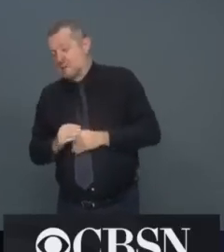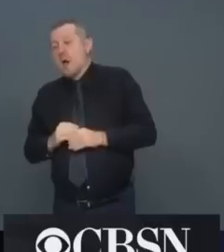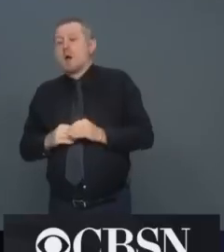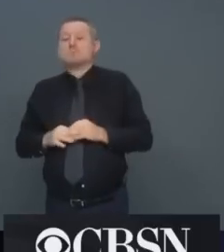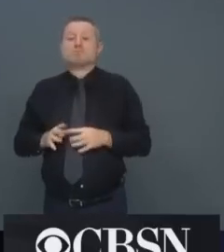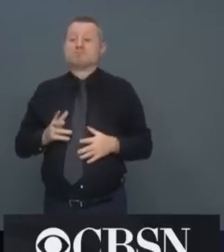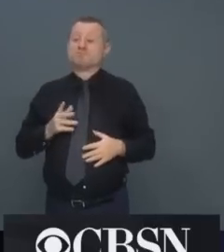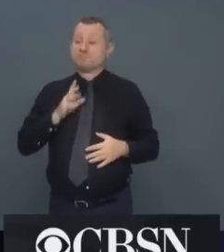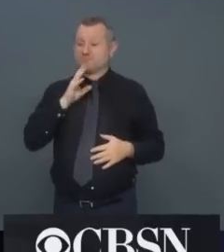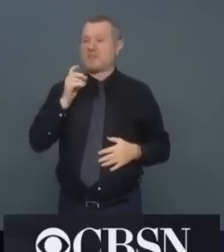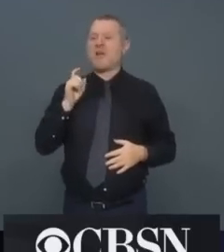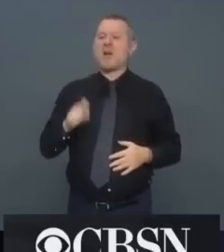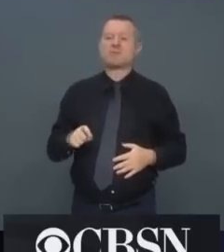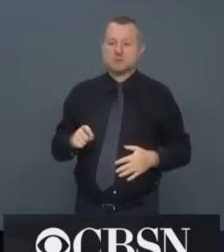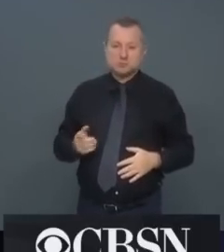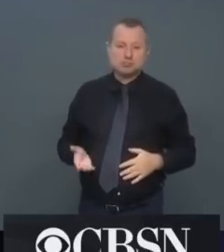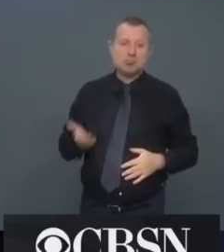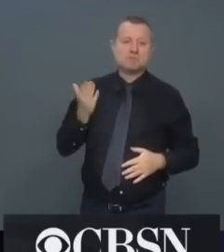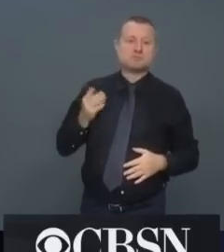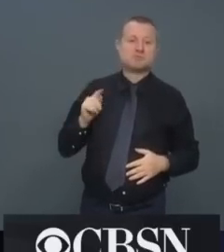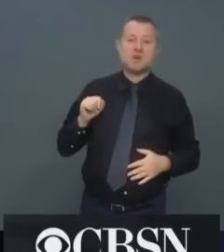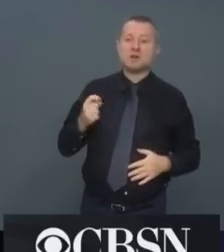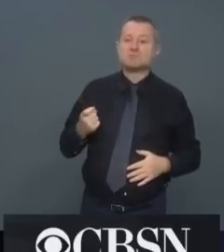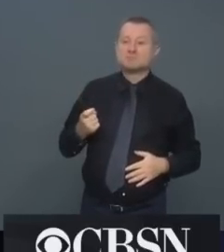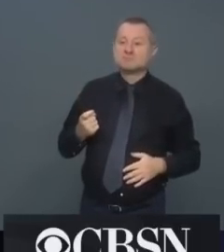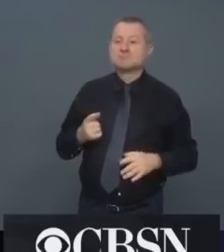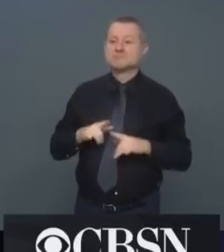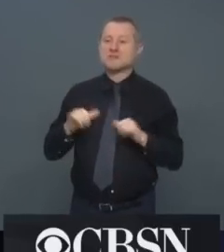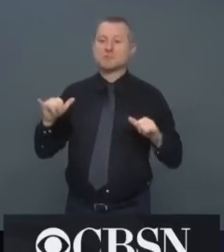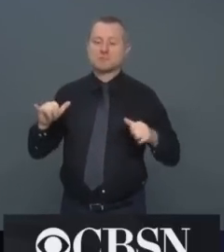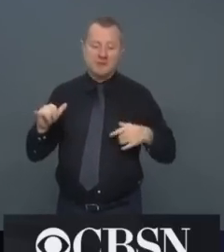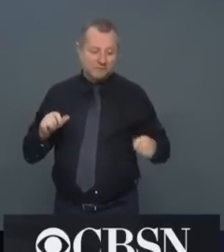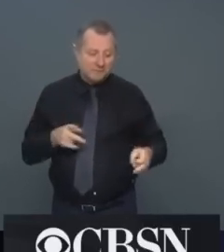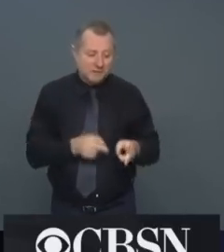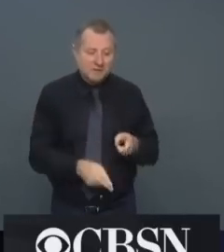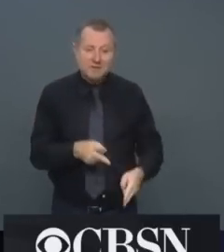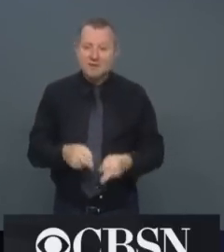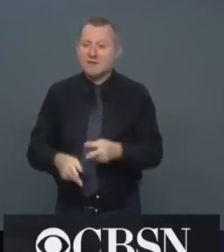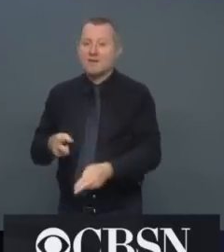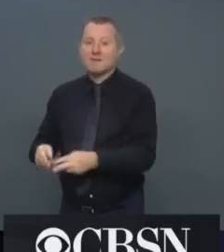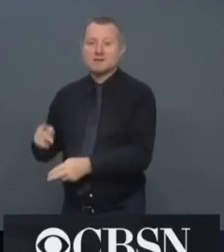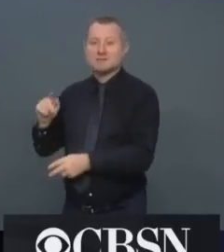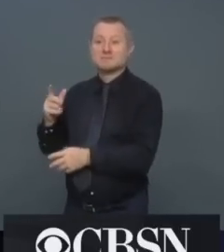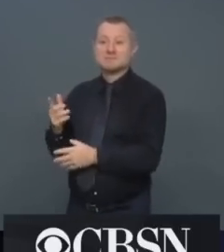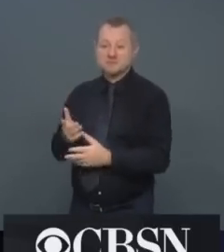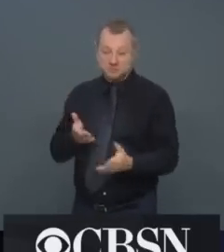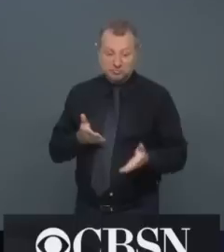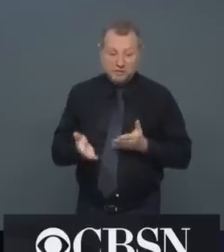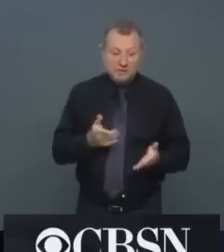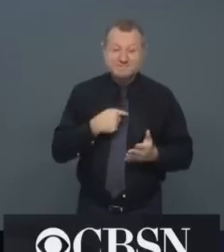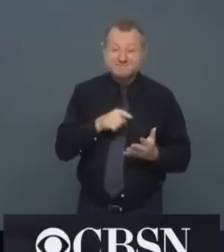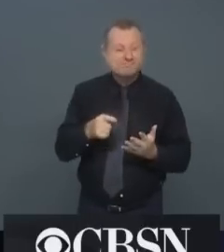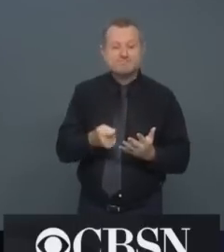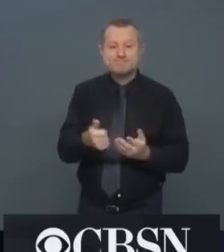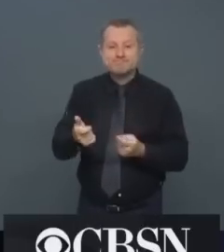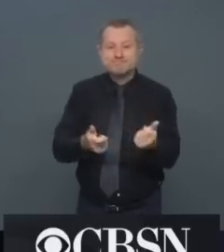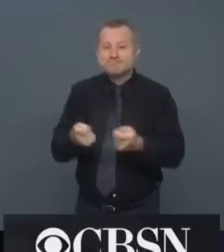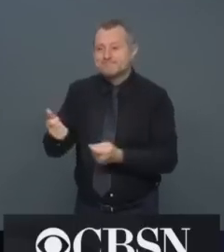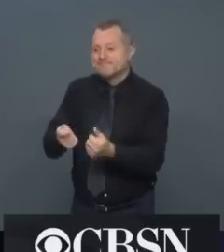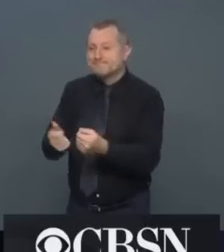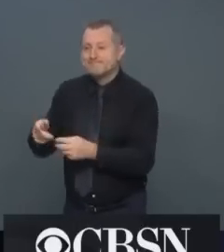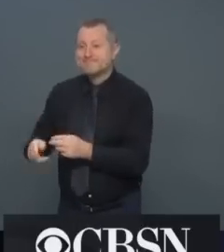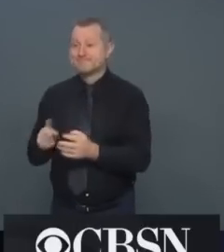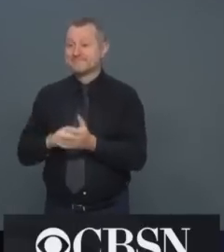raise taxes and cut services. You cut services at this time, it's going to make a bad